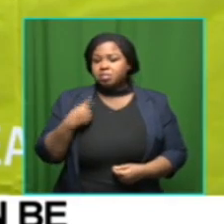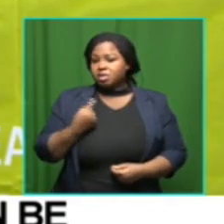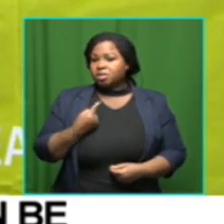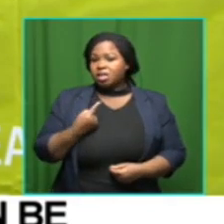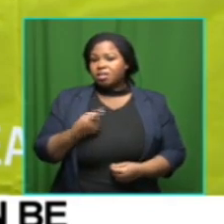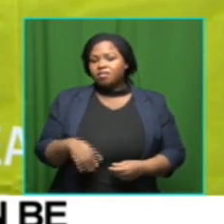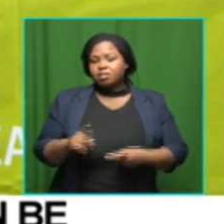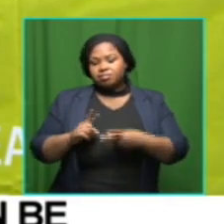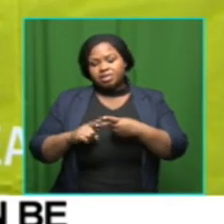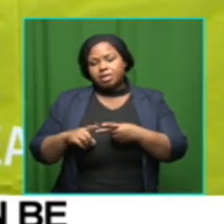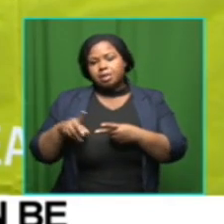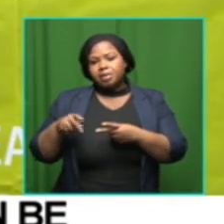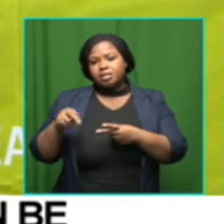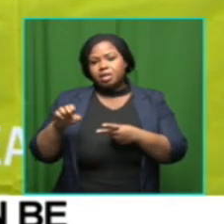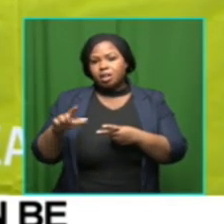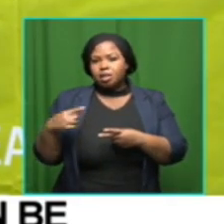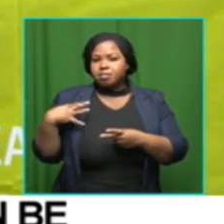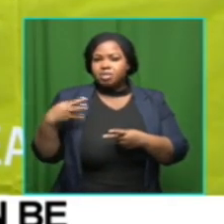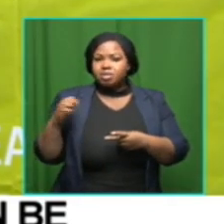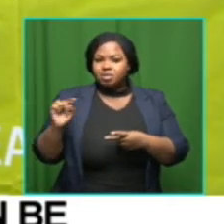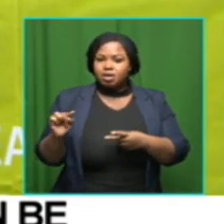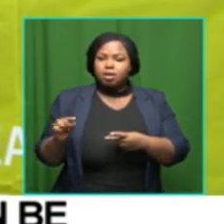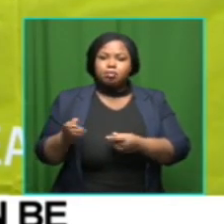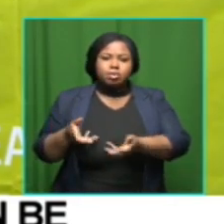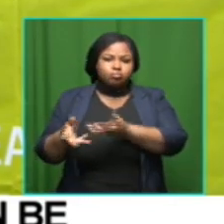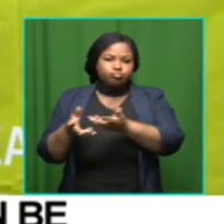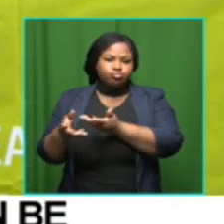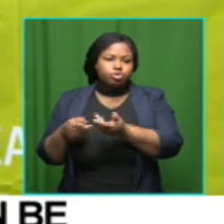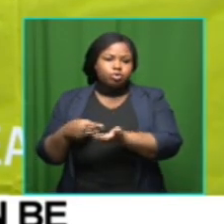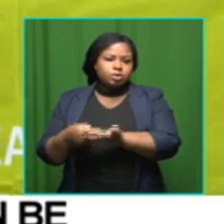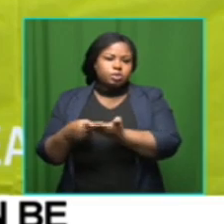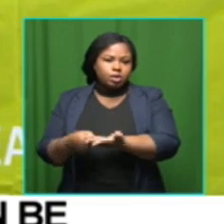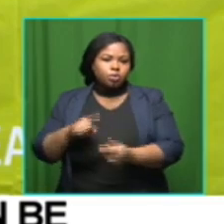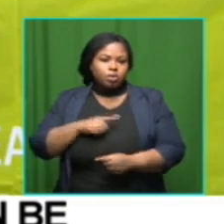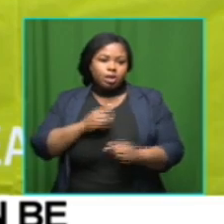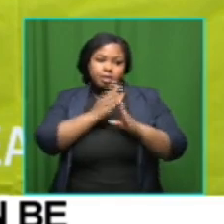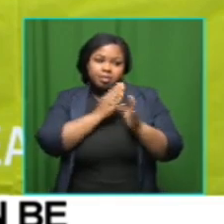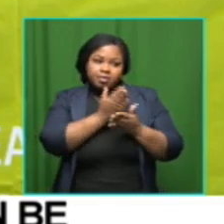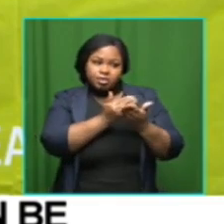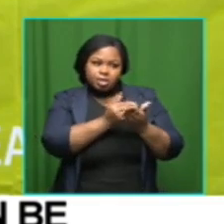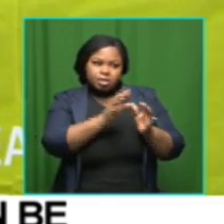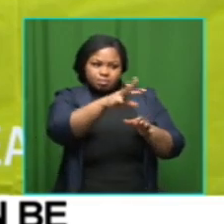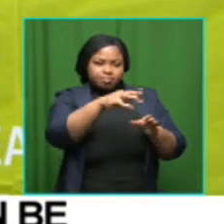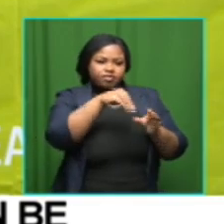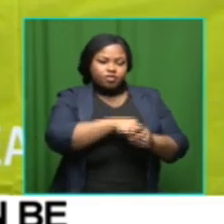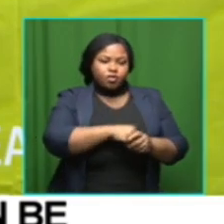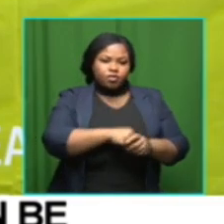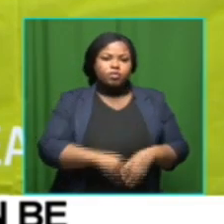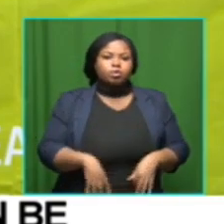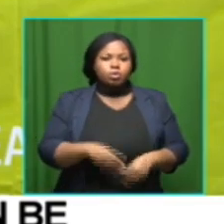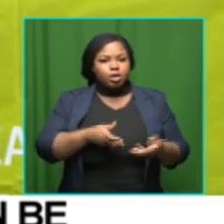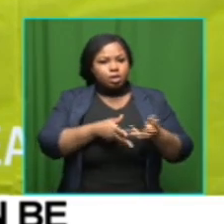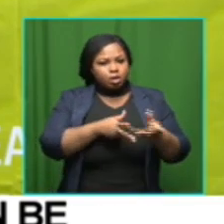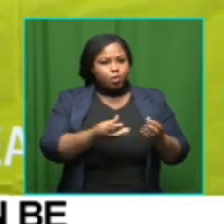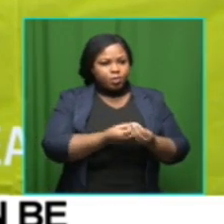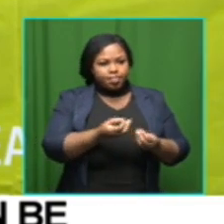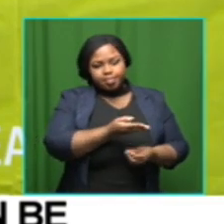it. Minister Patel was discussing it, because together we sit and talk to the private sector involved in the whole value chain on the